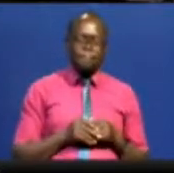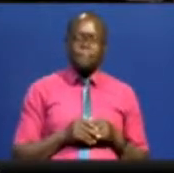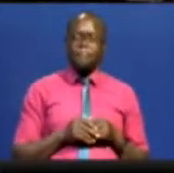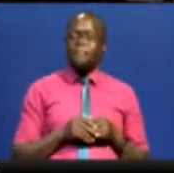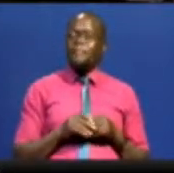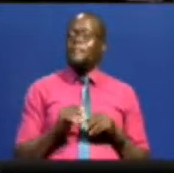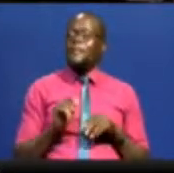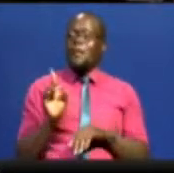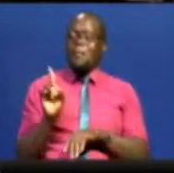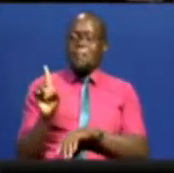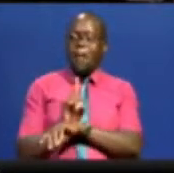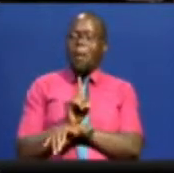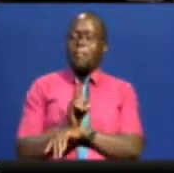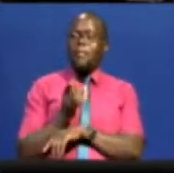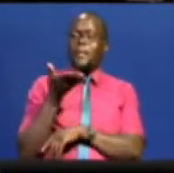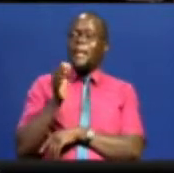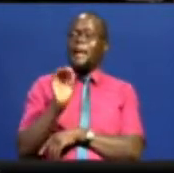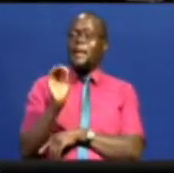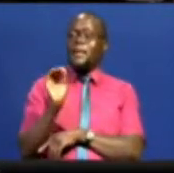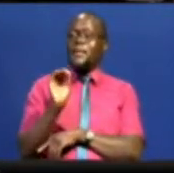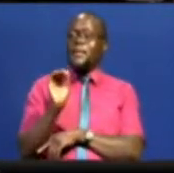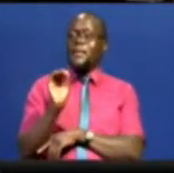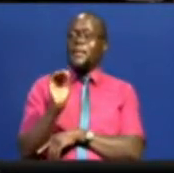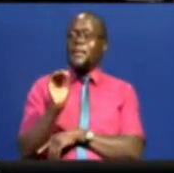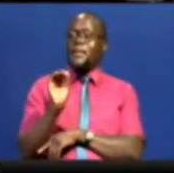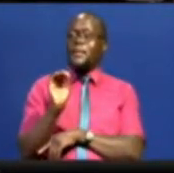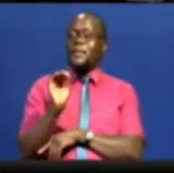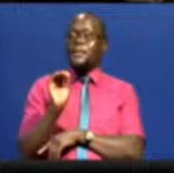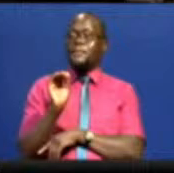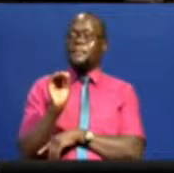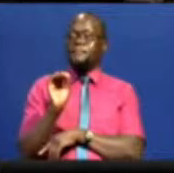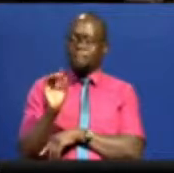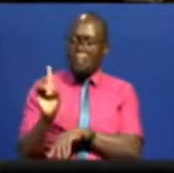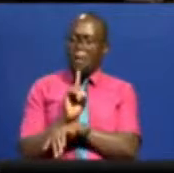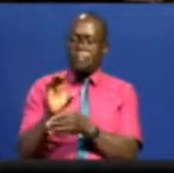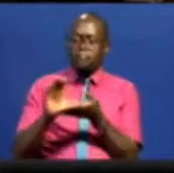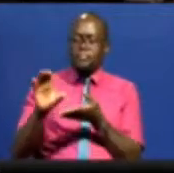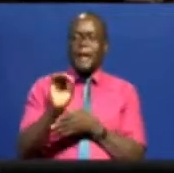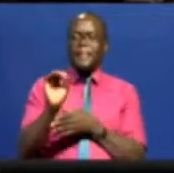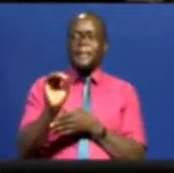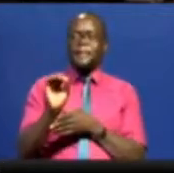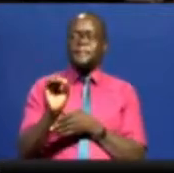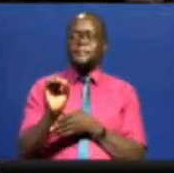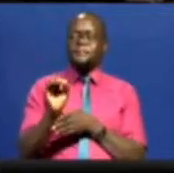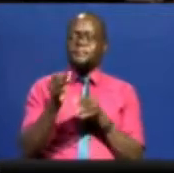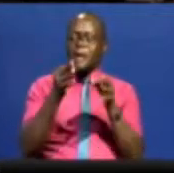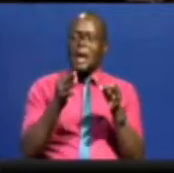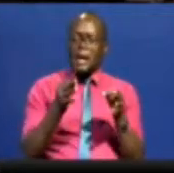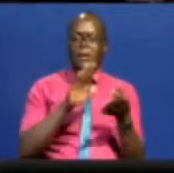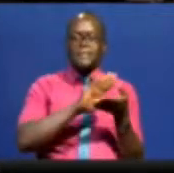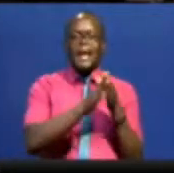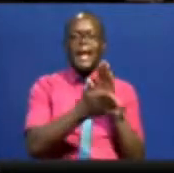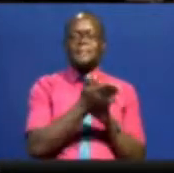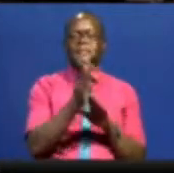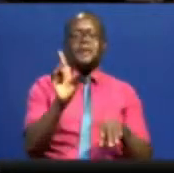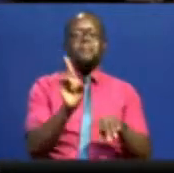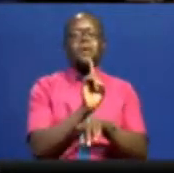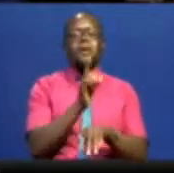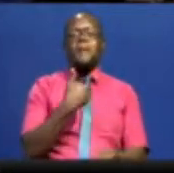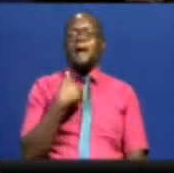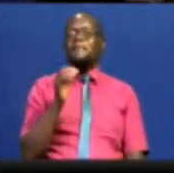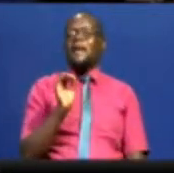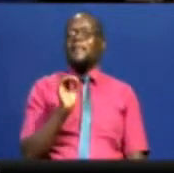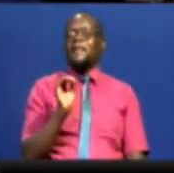not a single cent has hit the accounts, the bank accounts of the